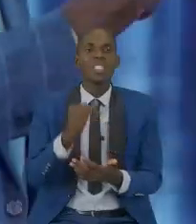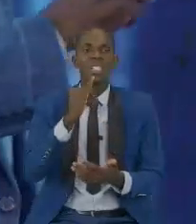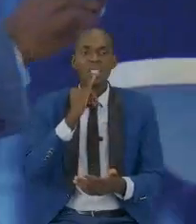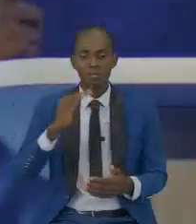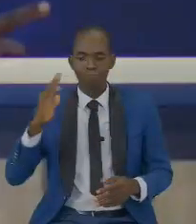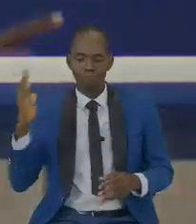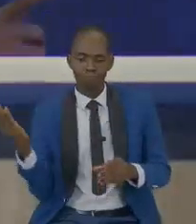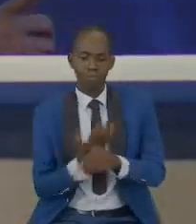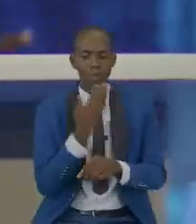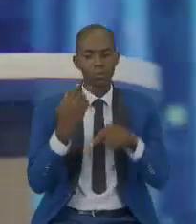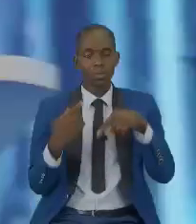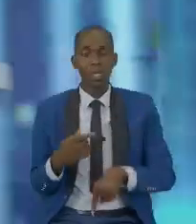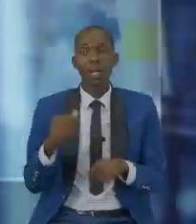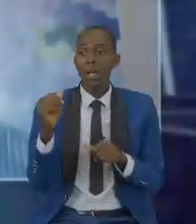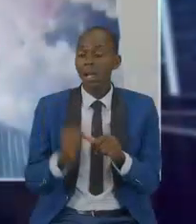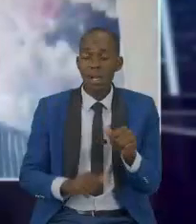Every tree, old,